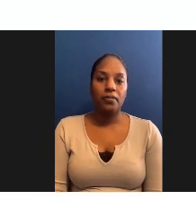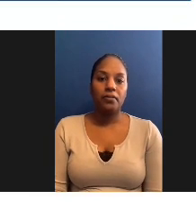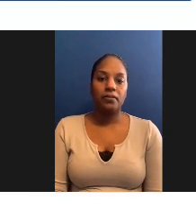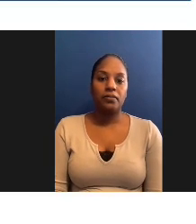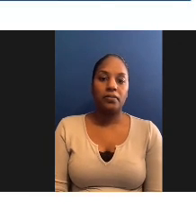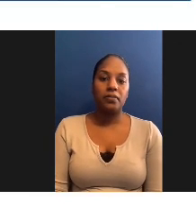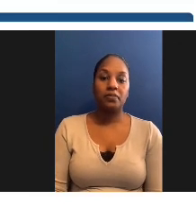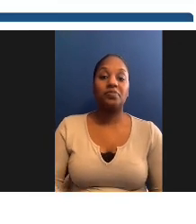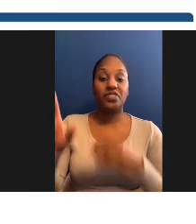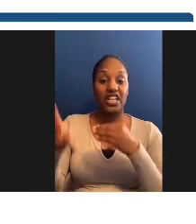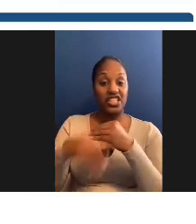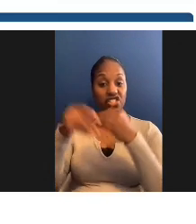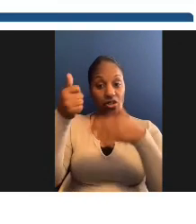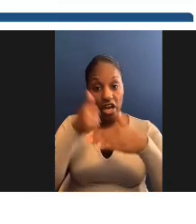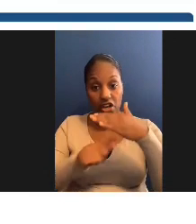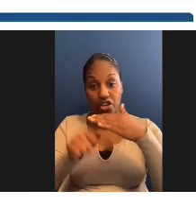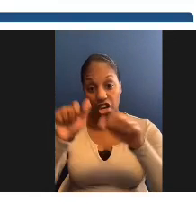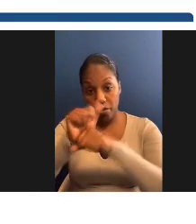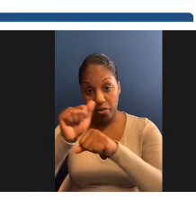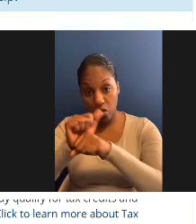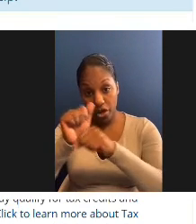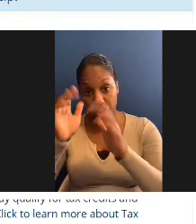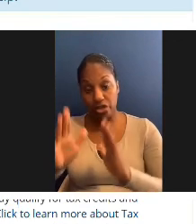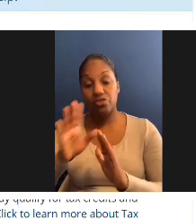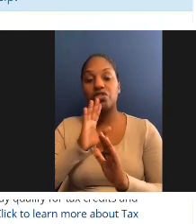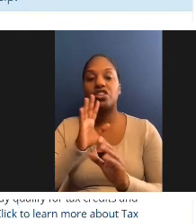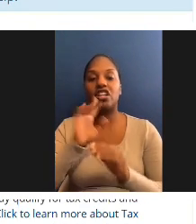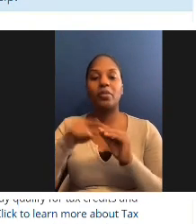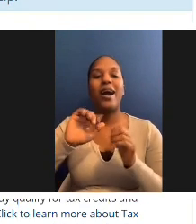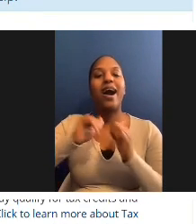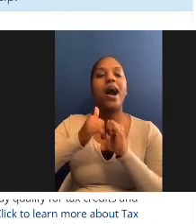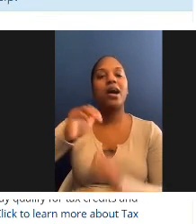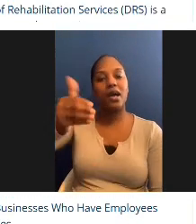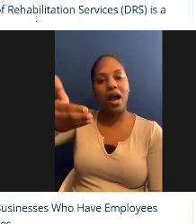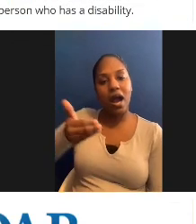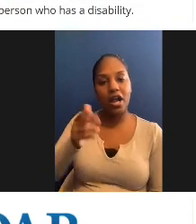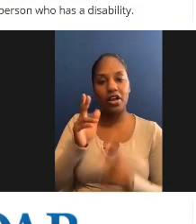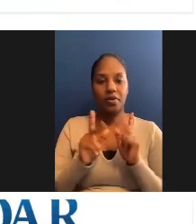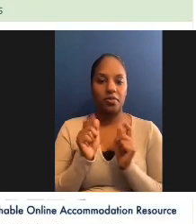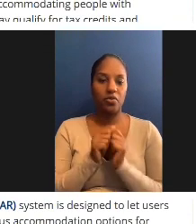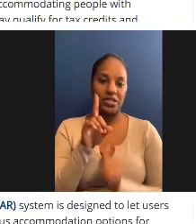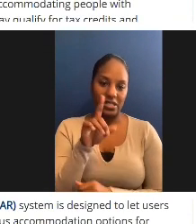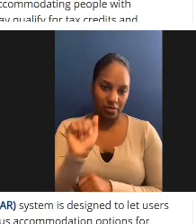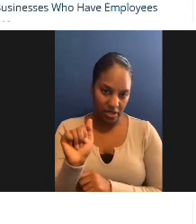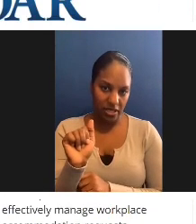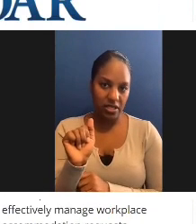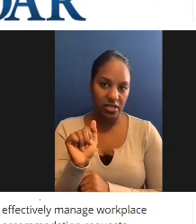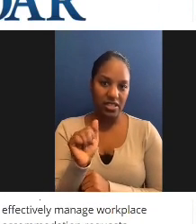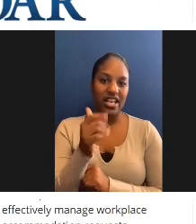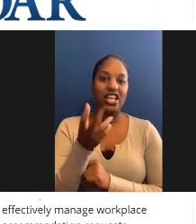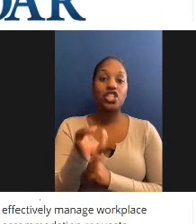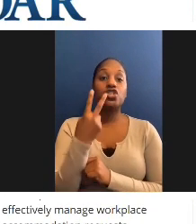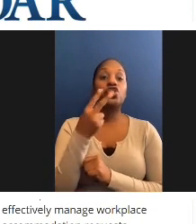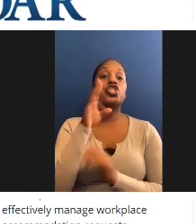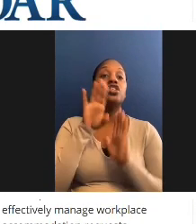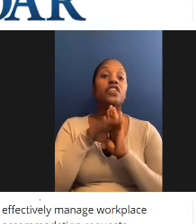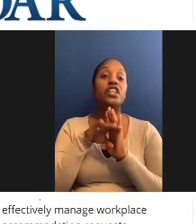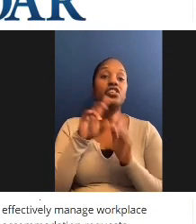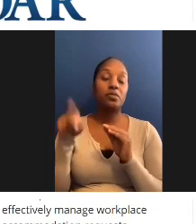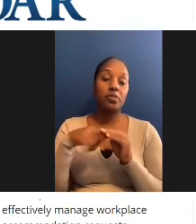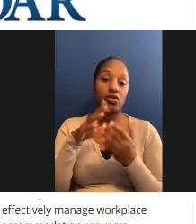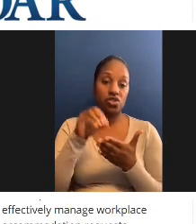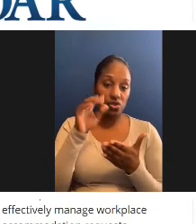Additionally, under employers, we talk about hiring folks with disabilities. There are 2 videos about